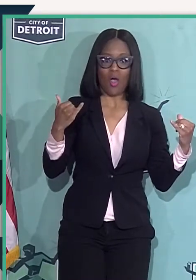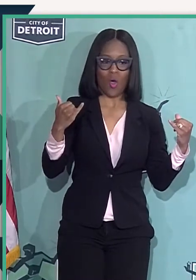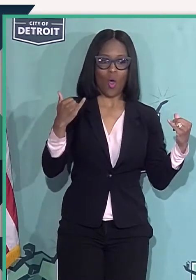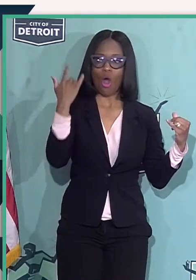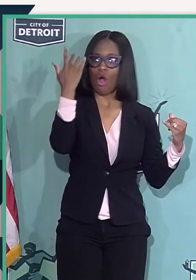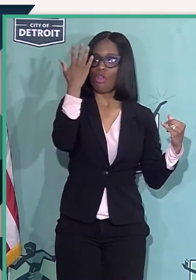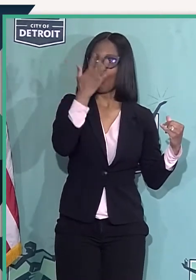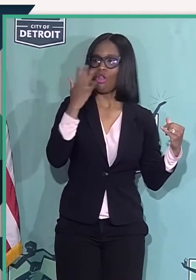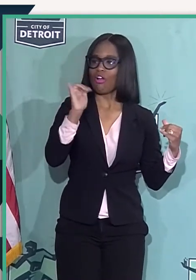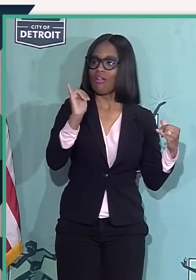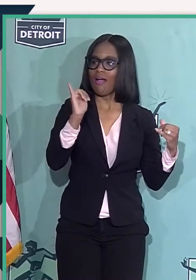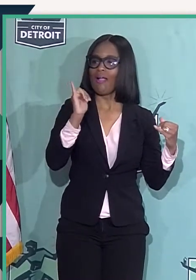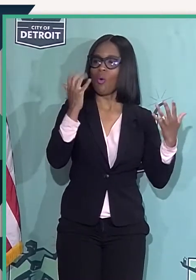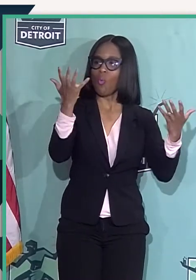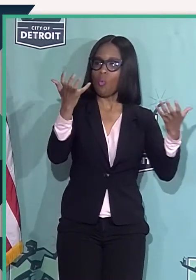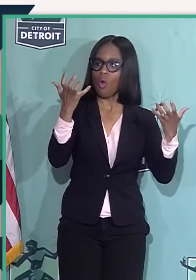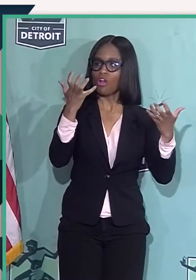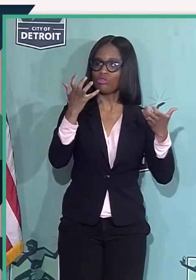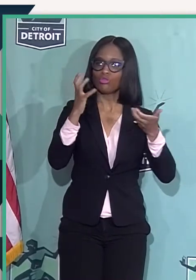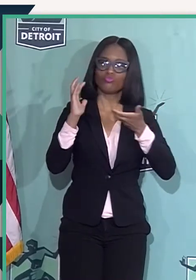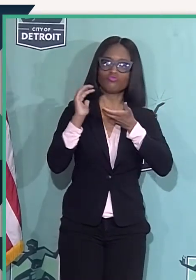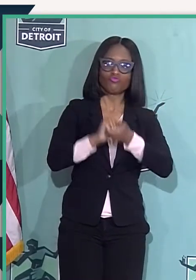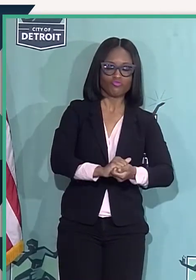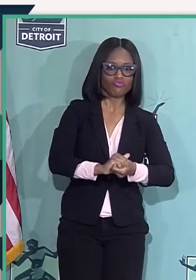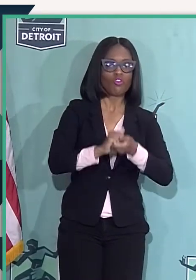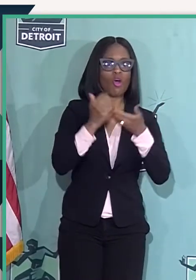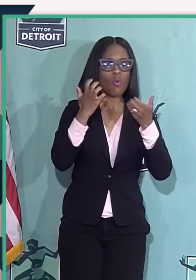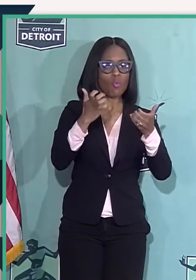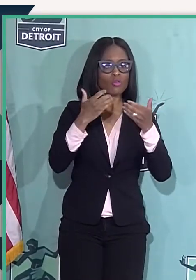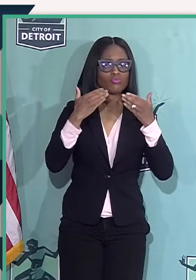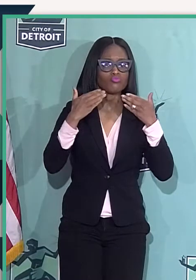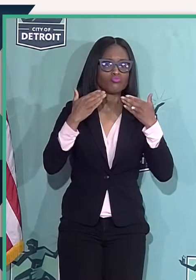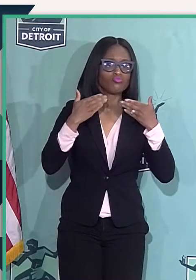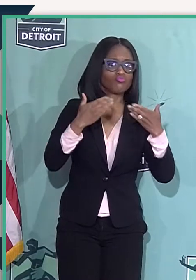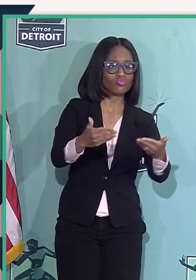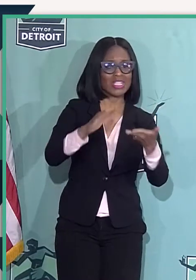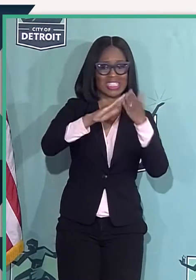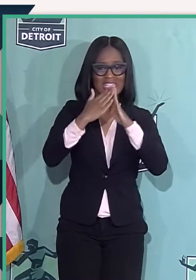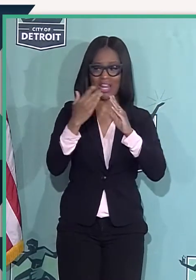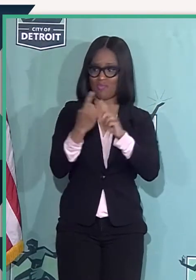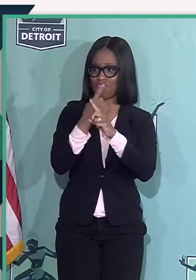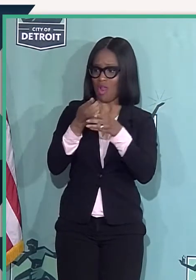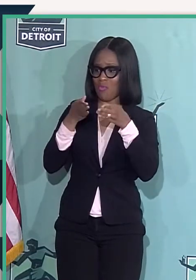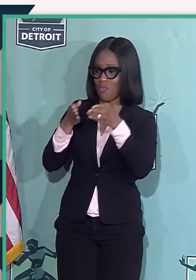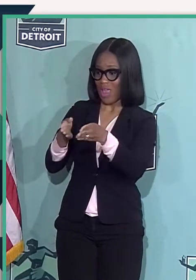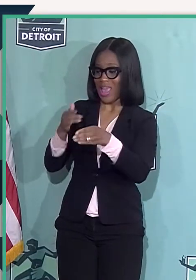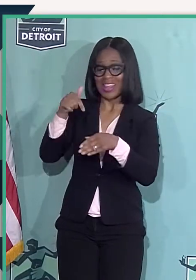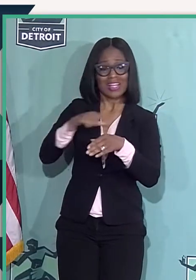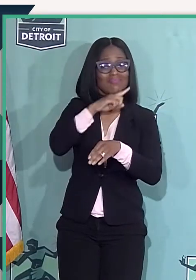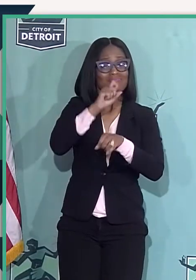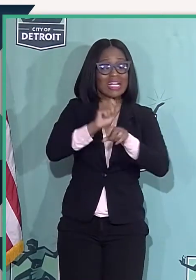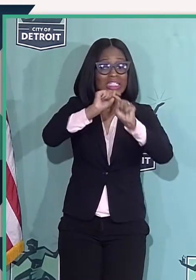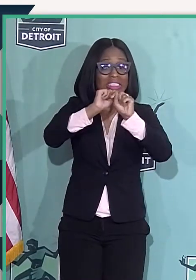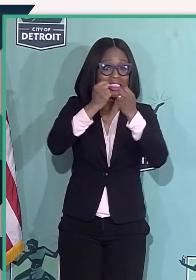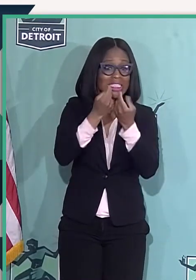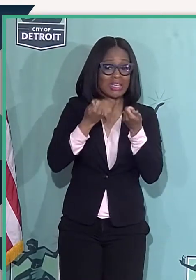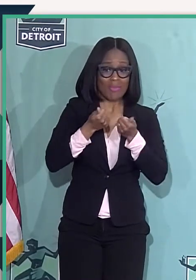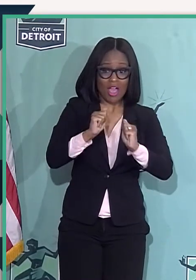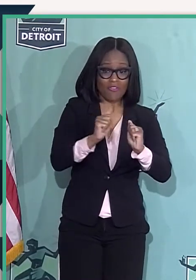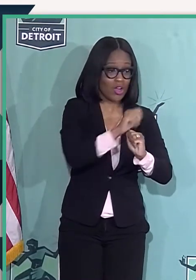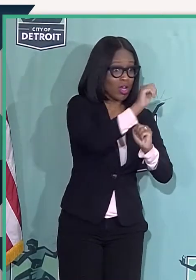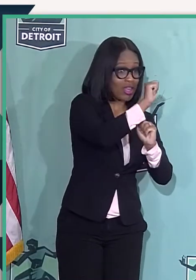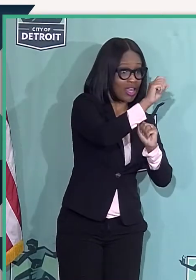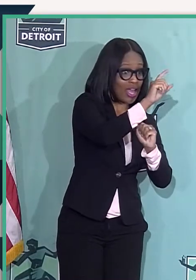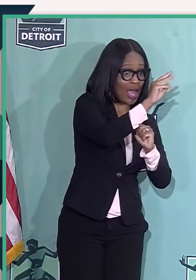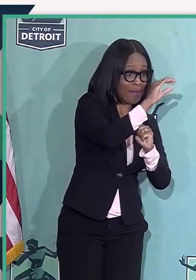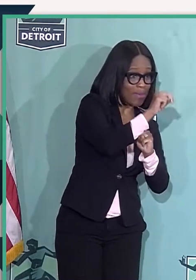collaborative. This is what it looks like to want to move your city in the proper direction. This was a team effort between the administration as